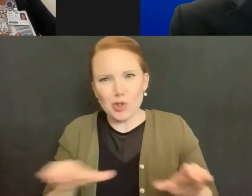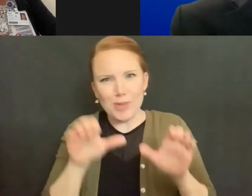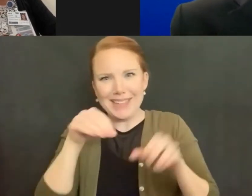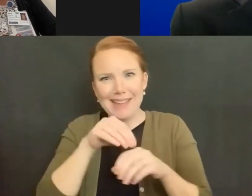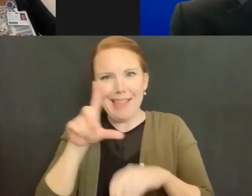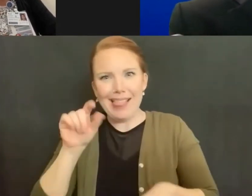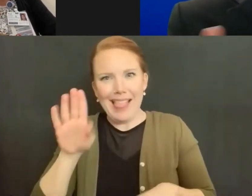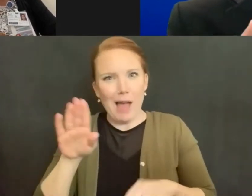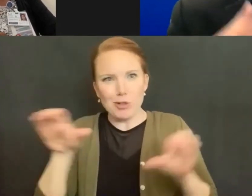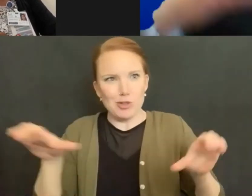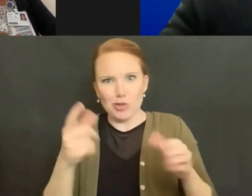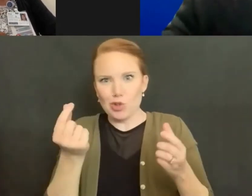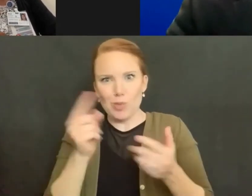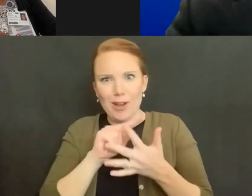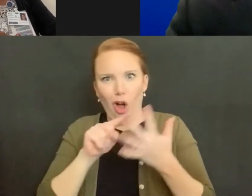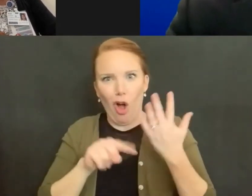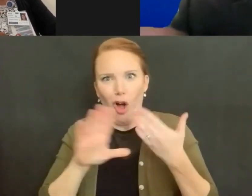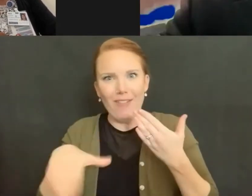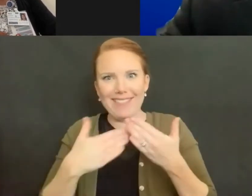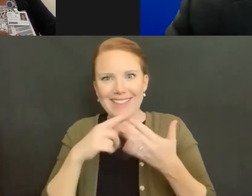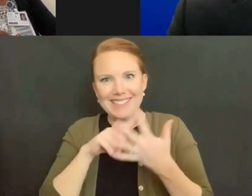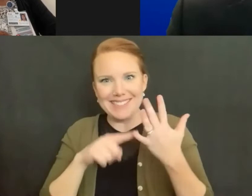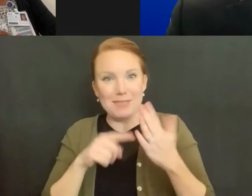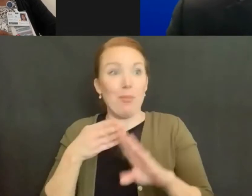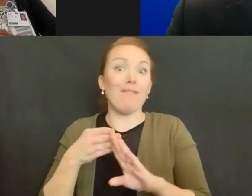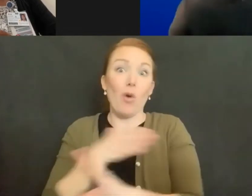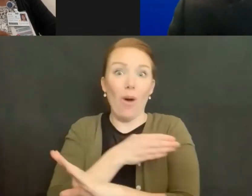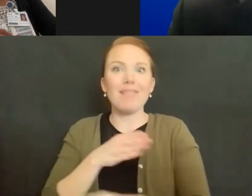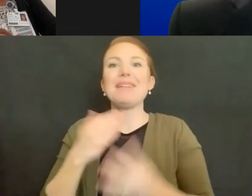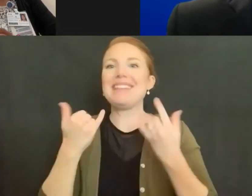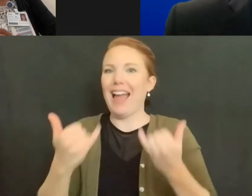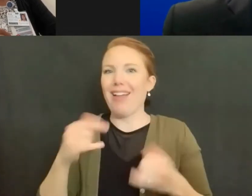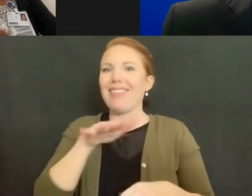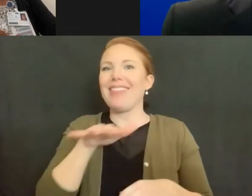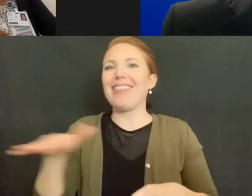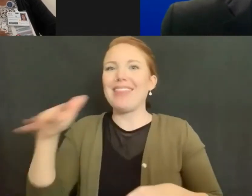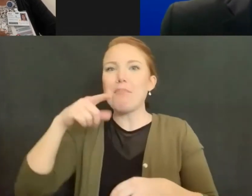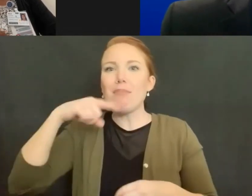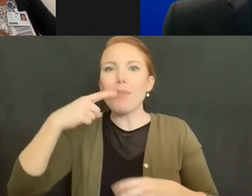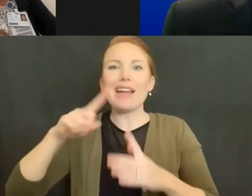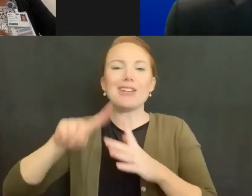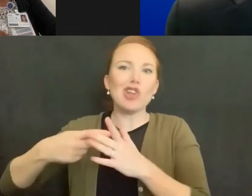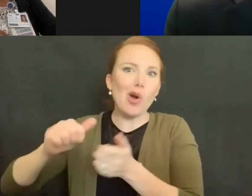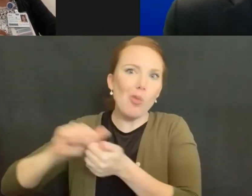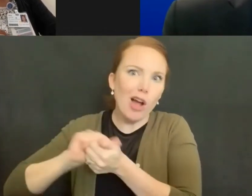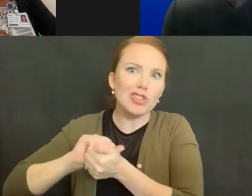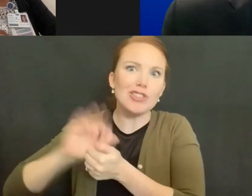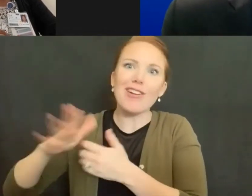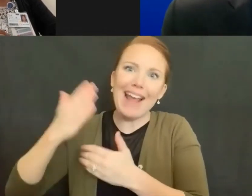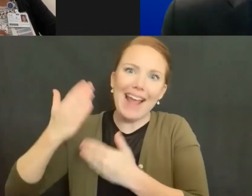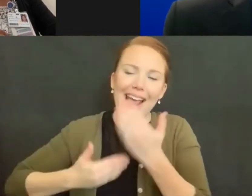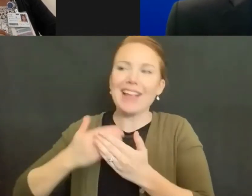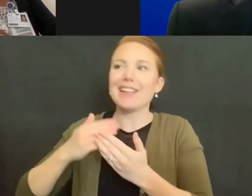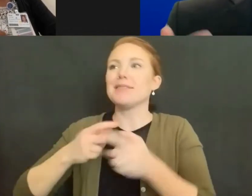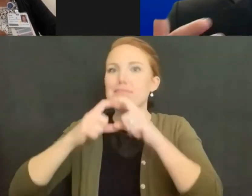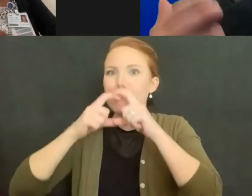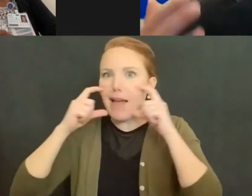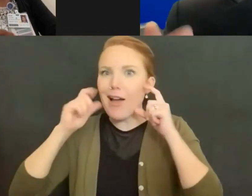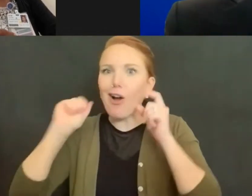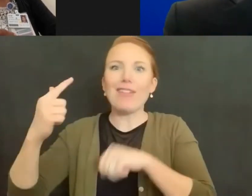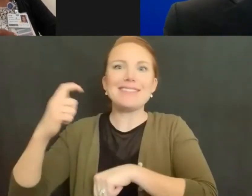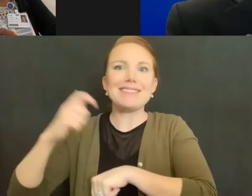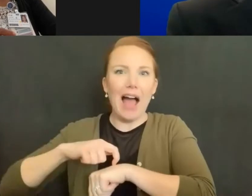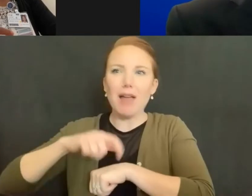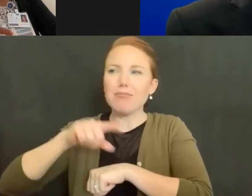all of these things. The public had to start washing their hands more than they ever thought and wearing masks all the time. These are